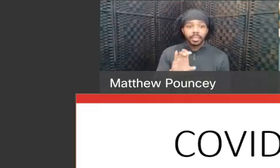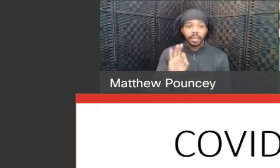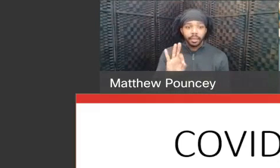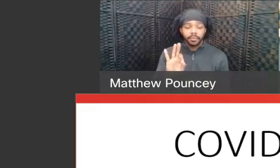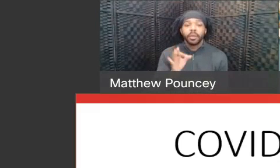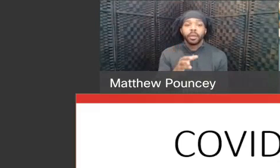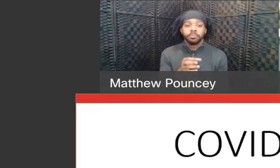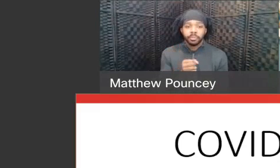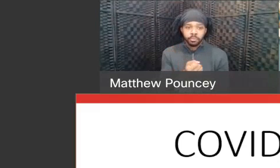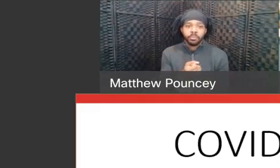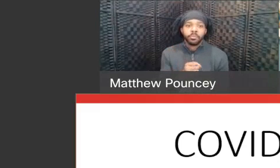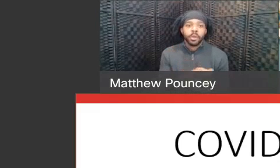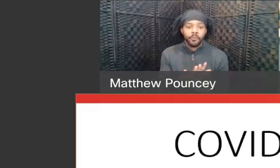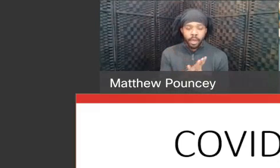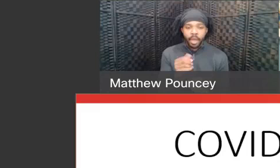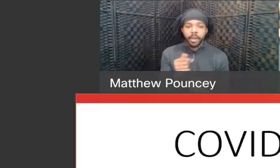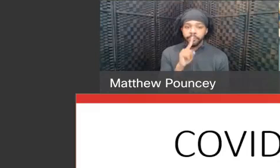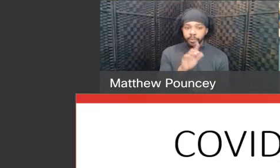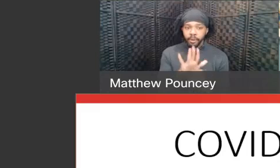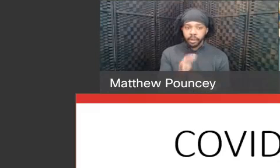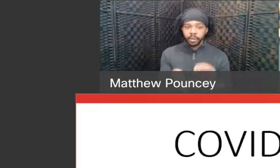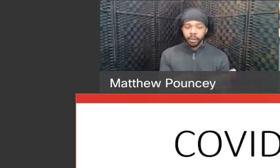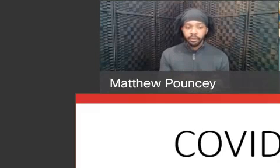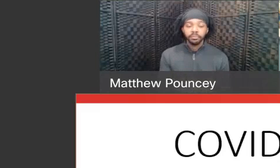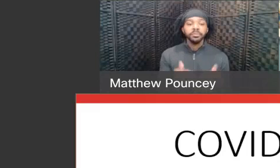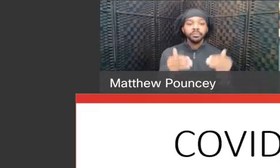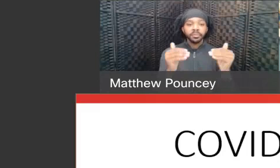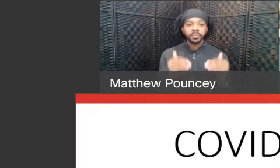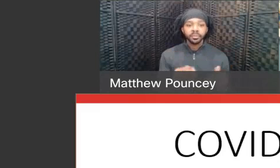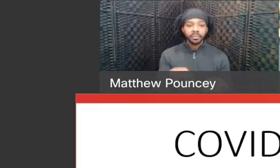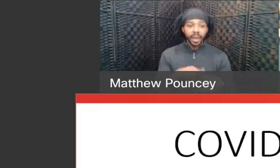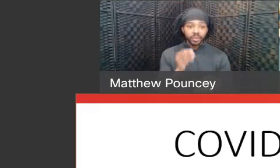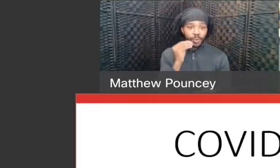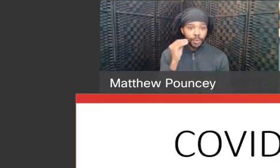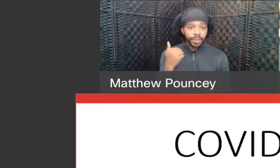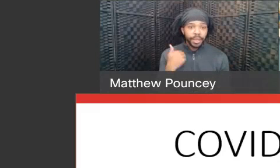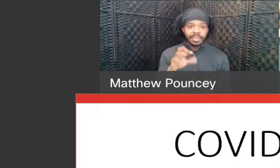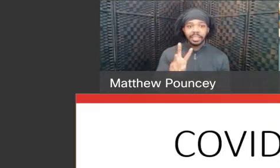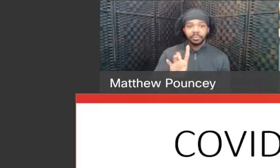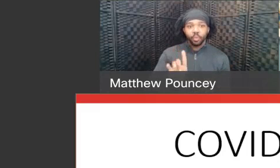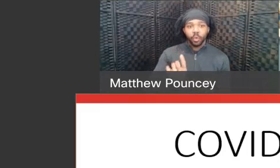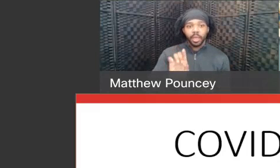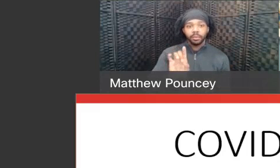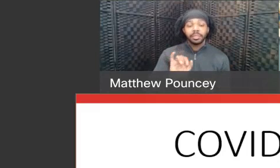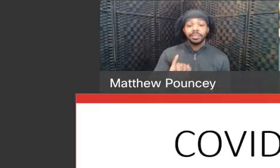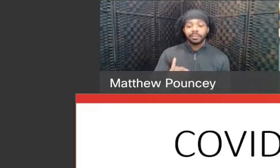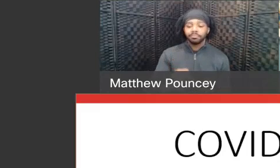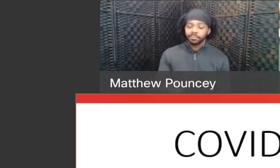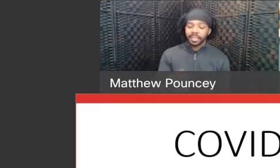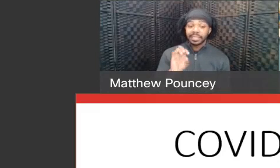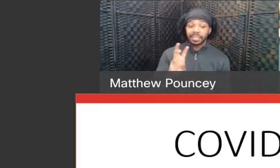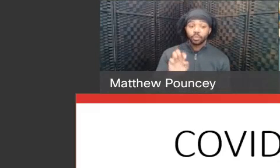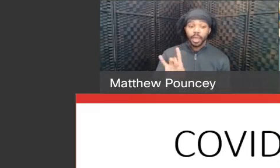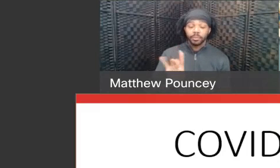and have had a confirmed COVID death. In natural homes, 6.8% of people in natural